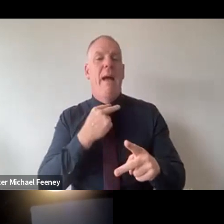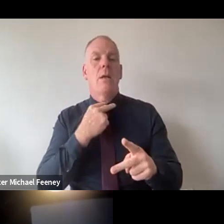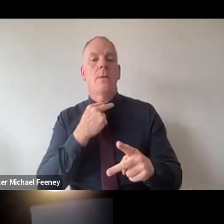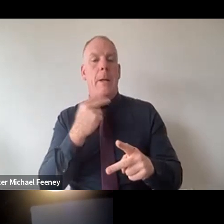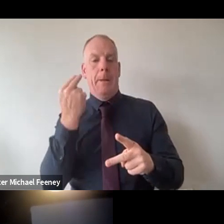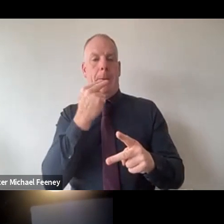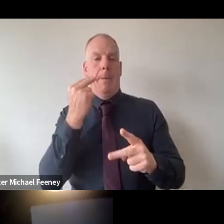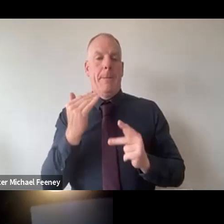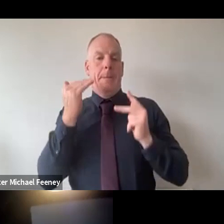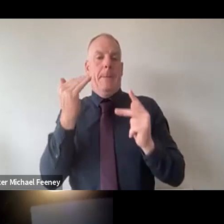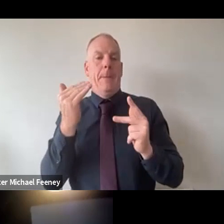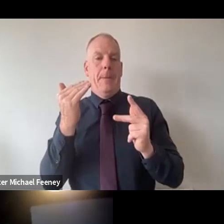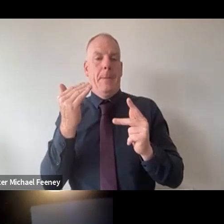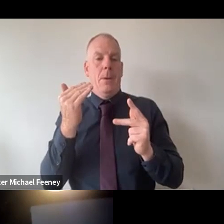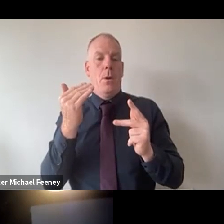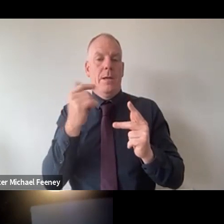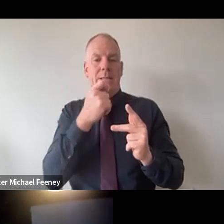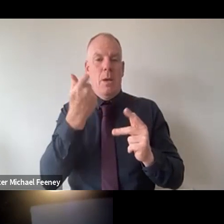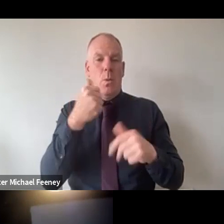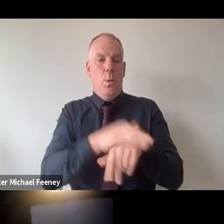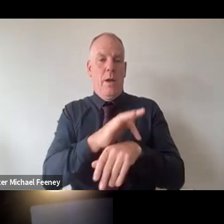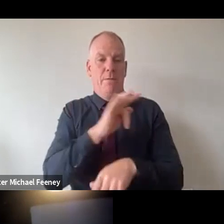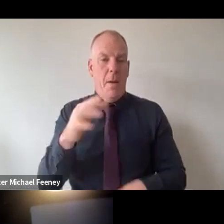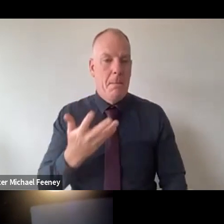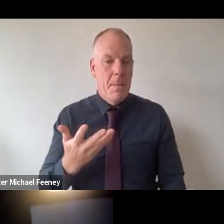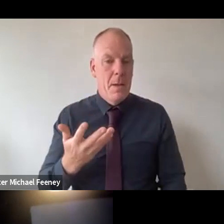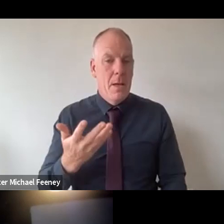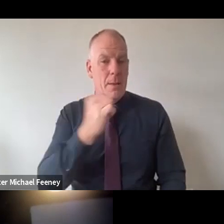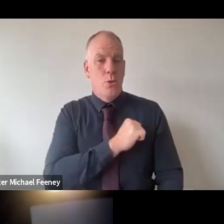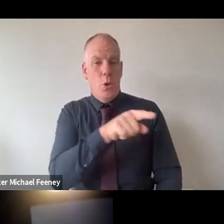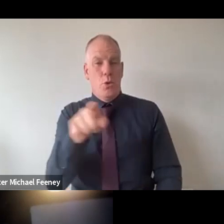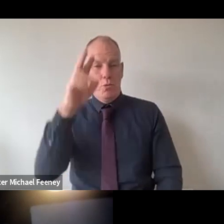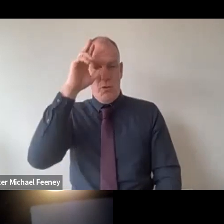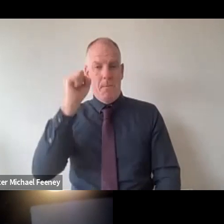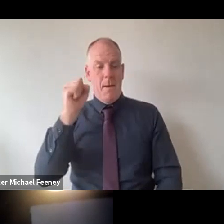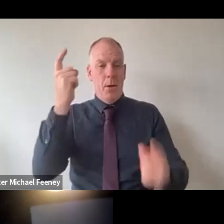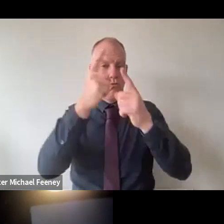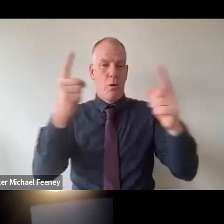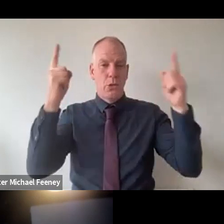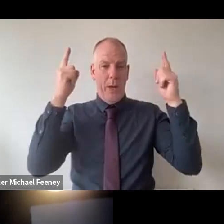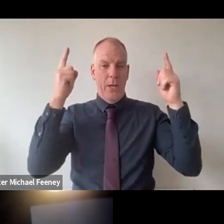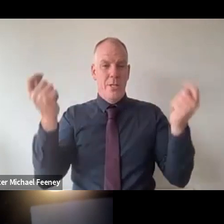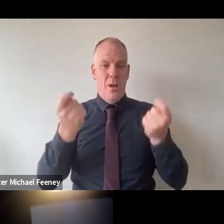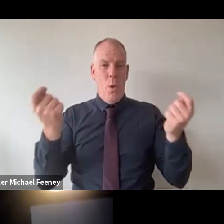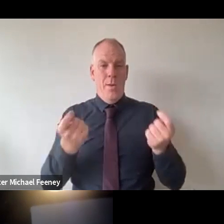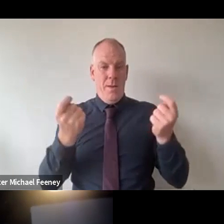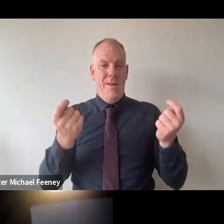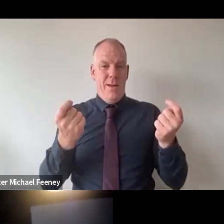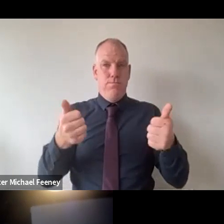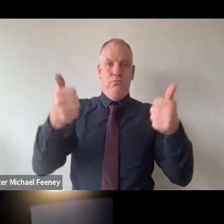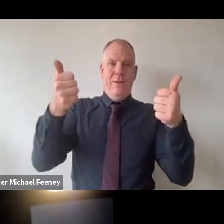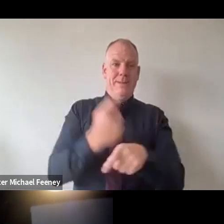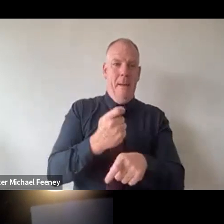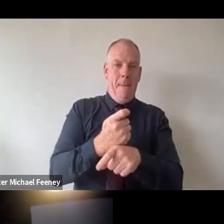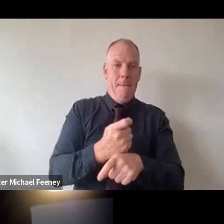word exactly you are from. And even just, I'm sure you all remember our graduation and how much of a great time it was for us,